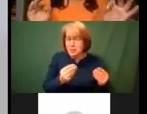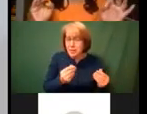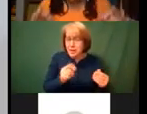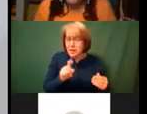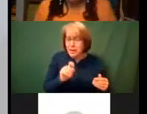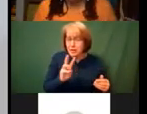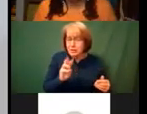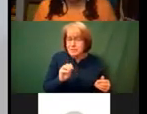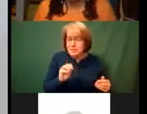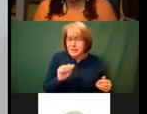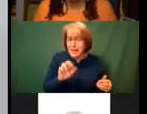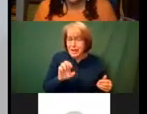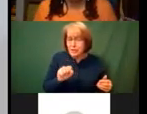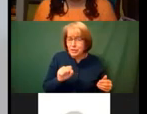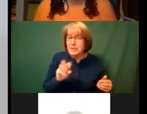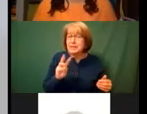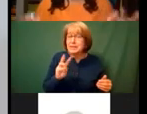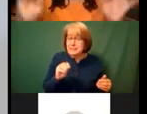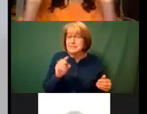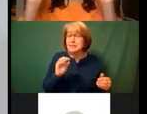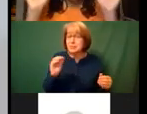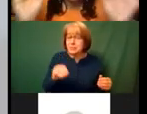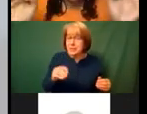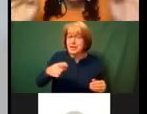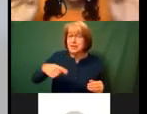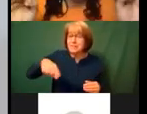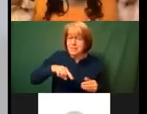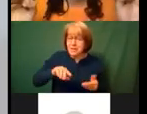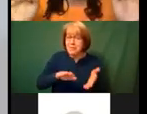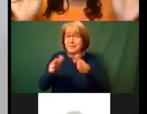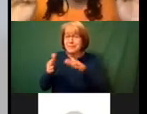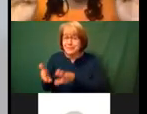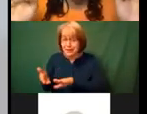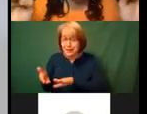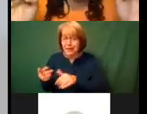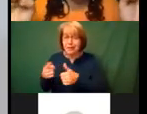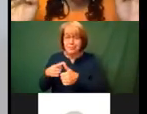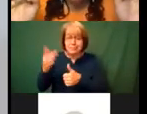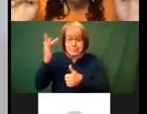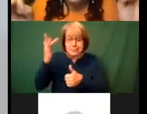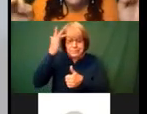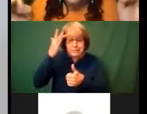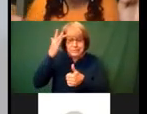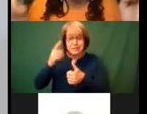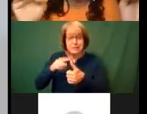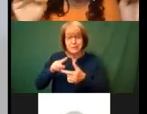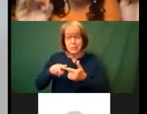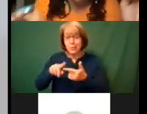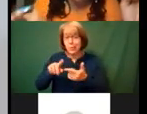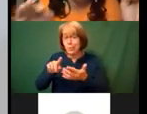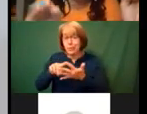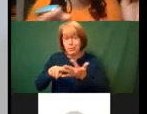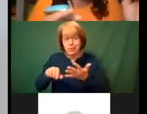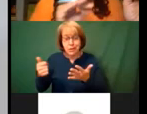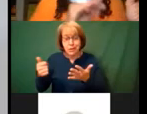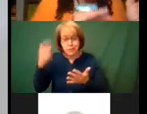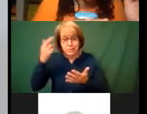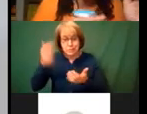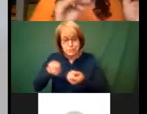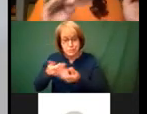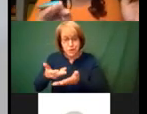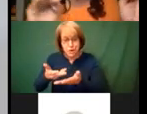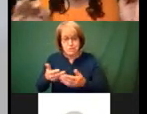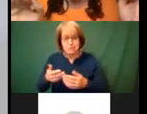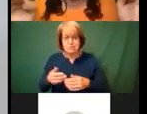was huge for them to do that. But I still have to ask who was on that land before they got there, who had to be removed and or